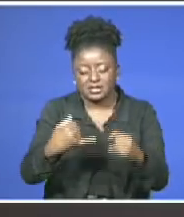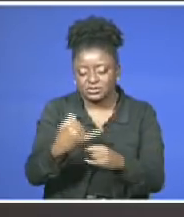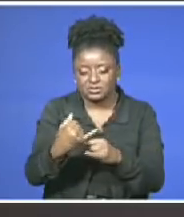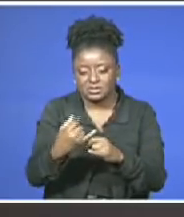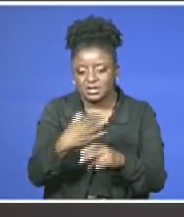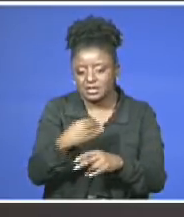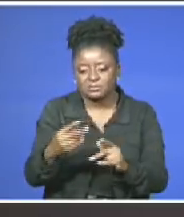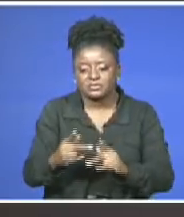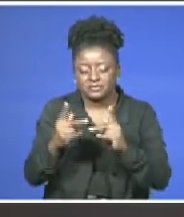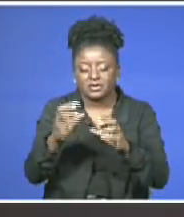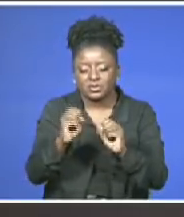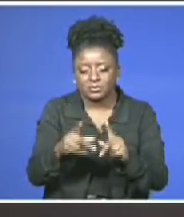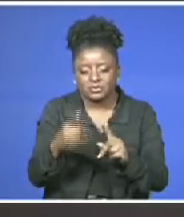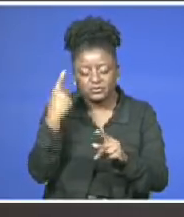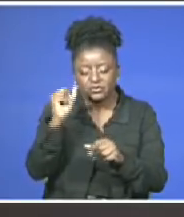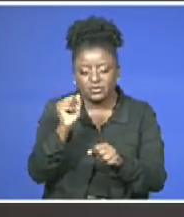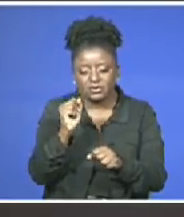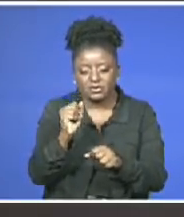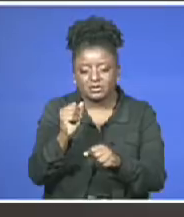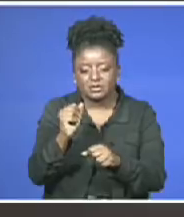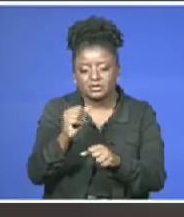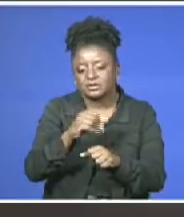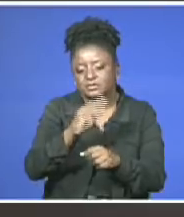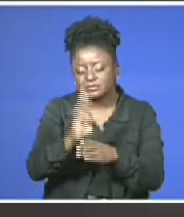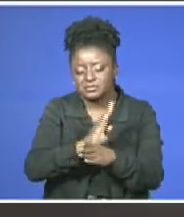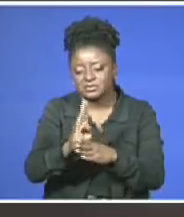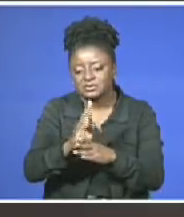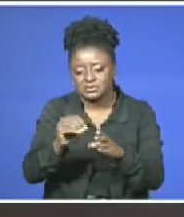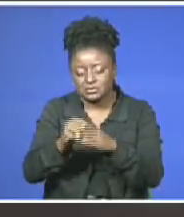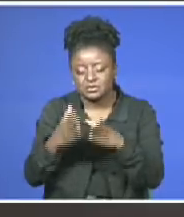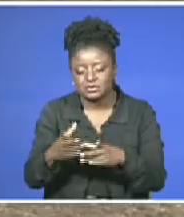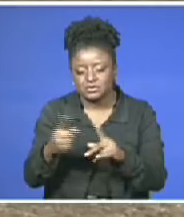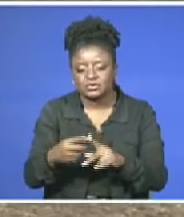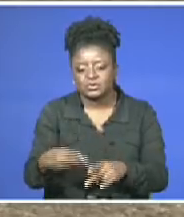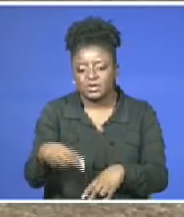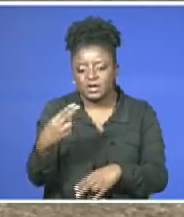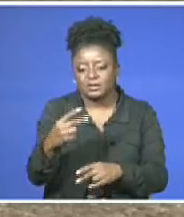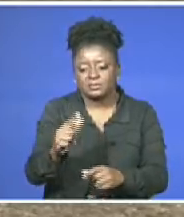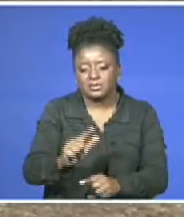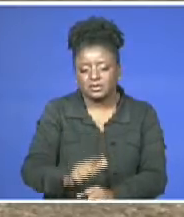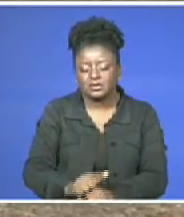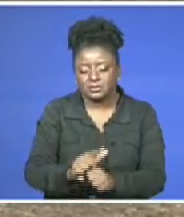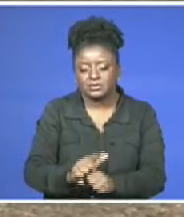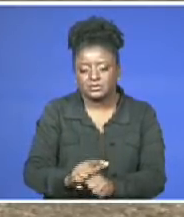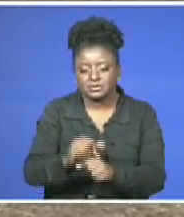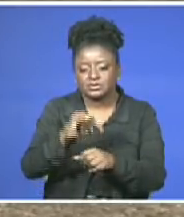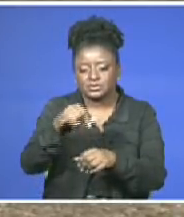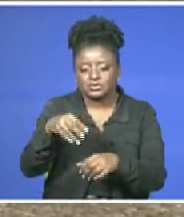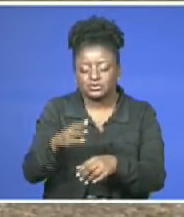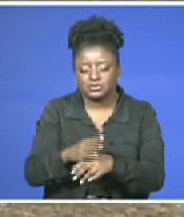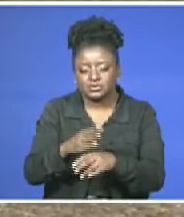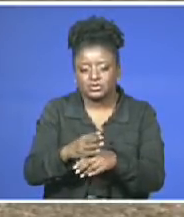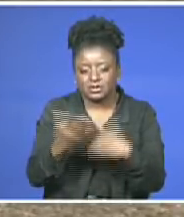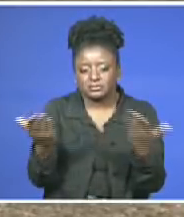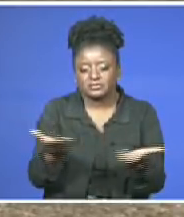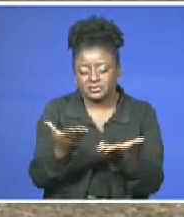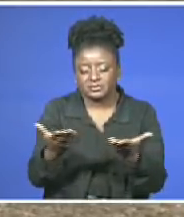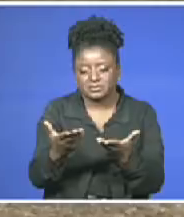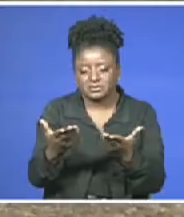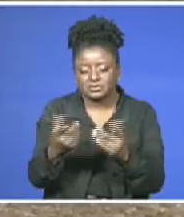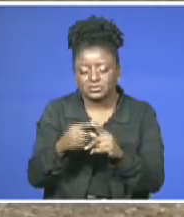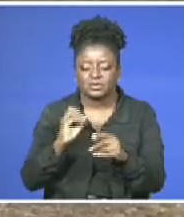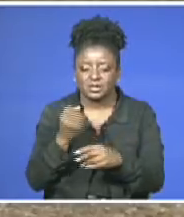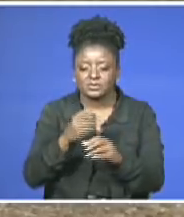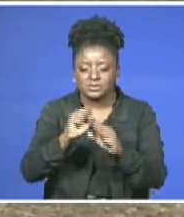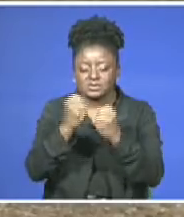to upload job vacancies directly to our system. The second initiative will move beyond the four walls of